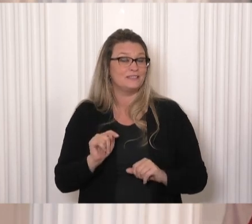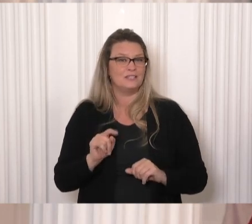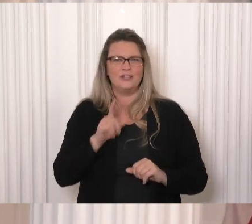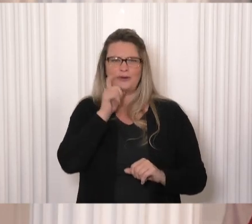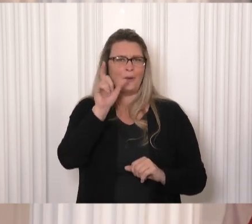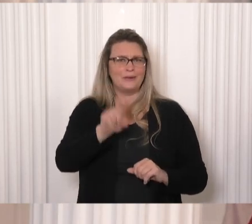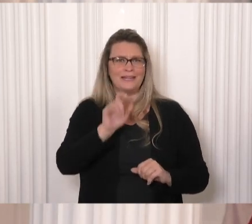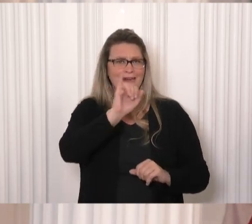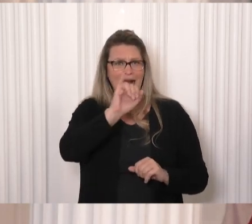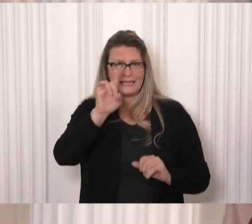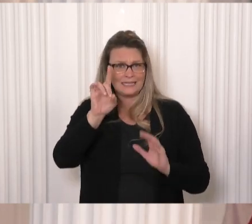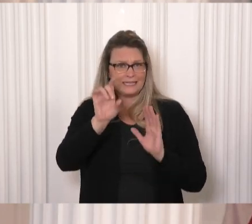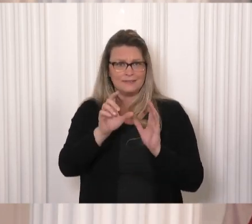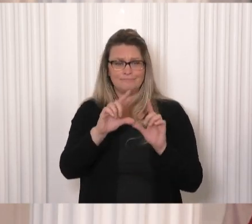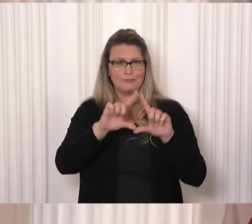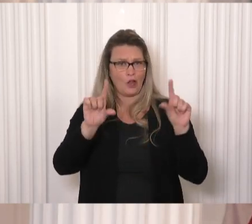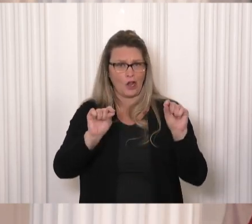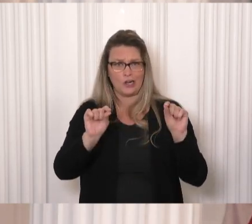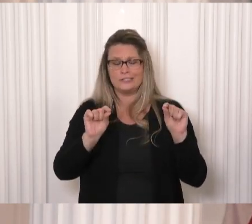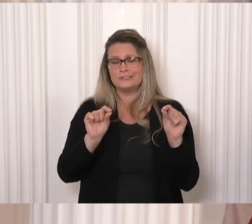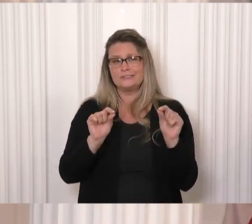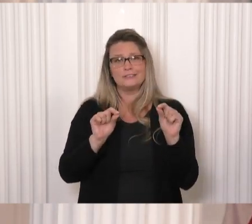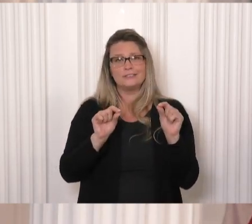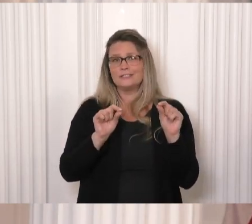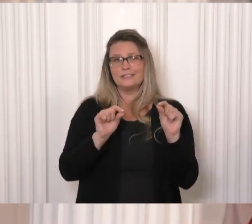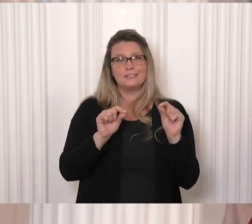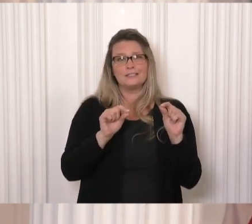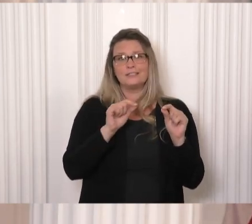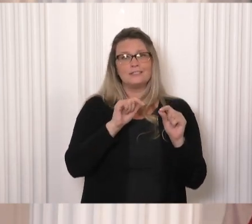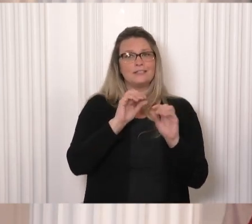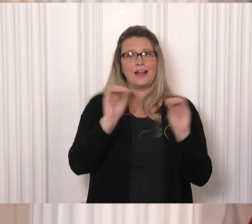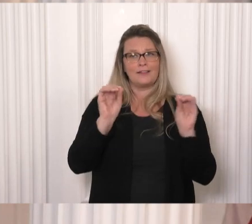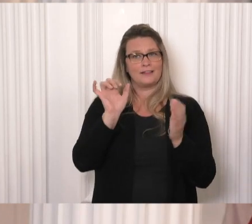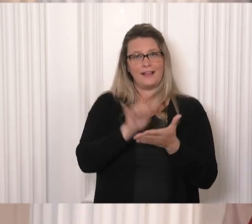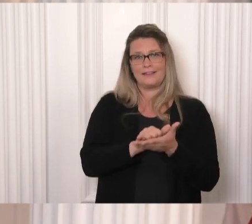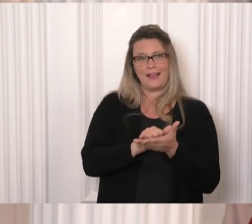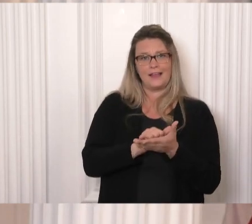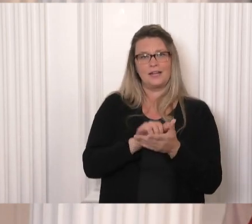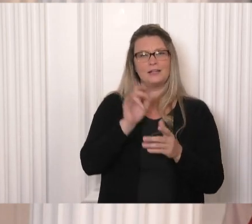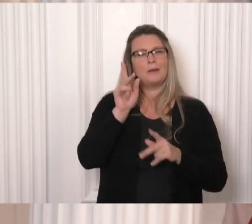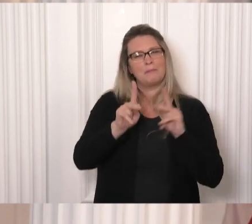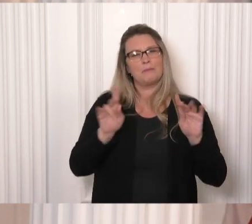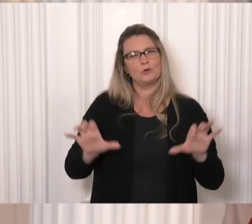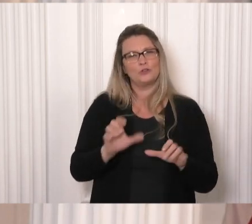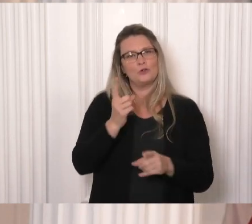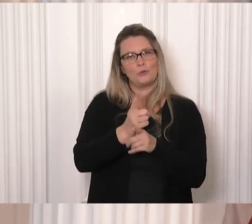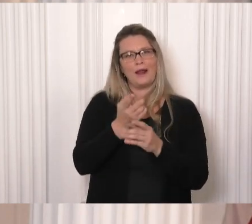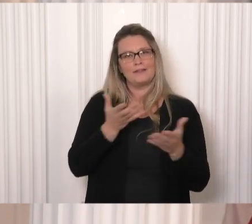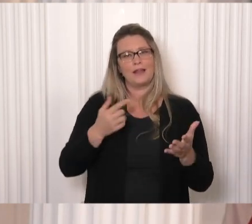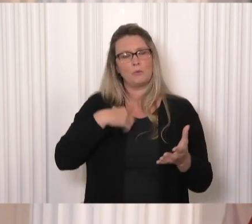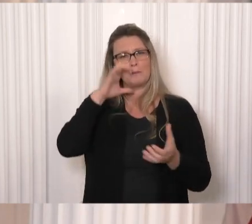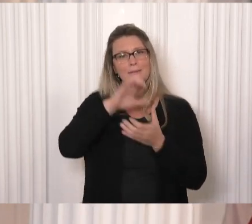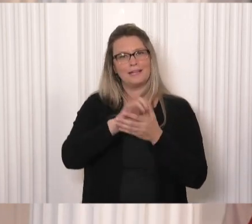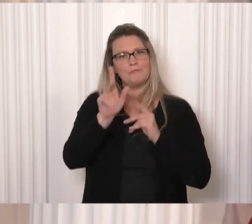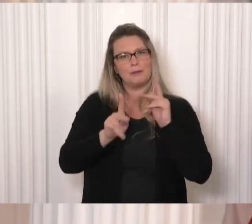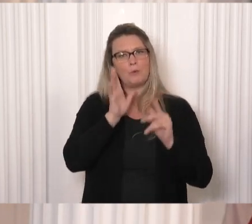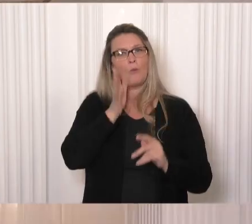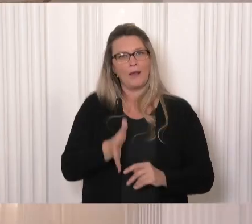don't need orders. Otherwise, you know, in terms of individual things with that, people do the right thing, and we believe that could be done